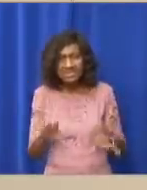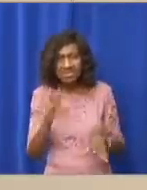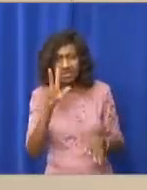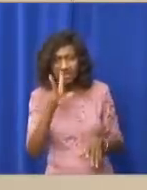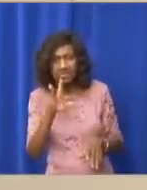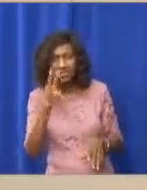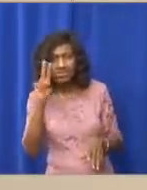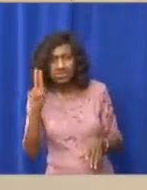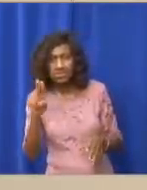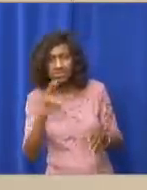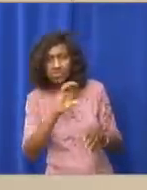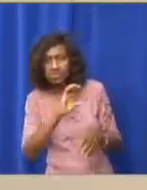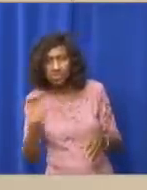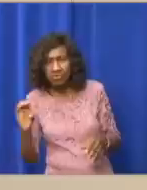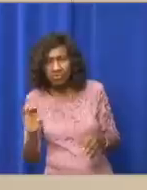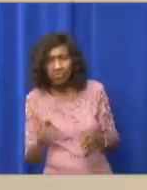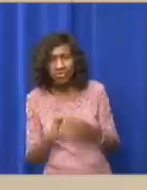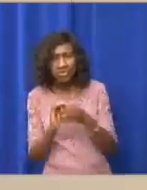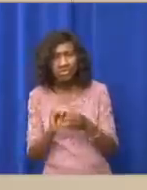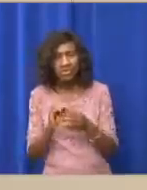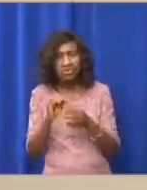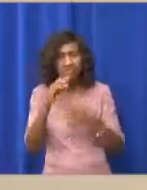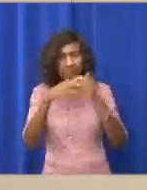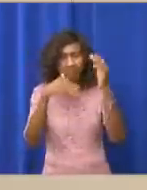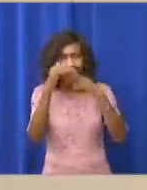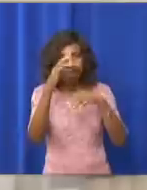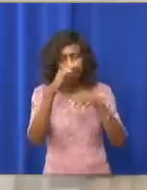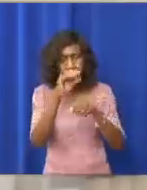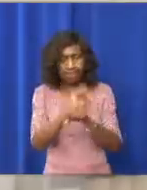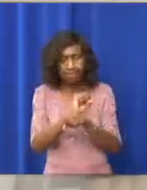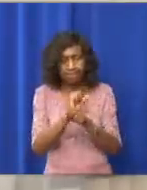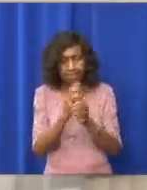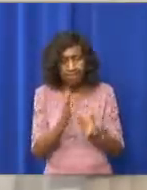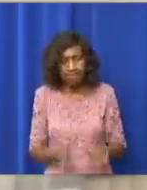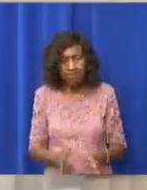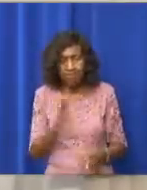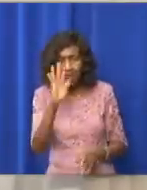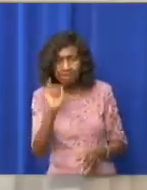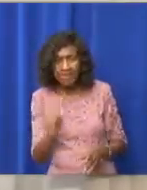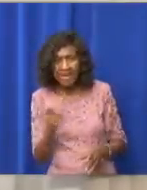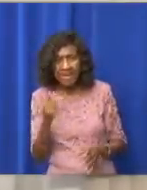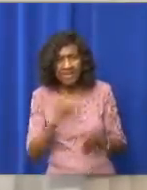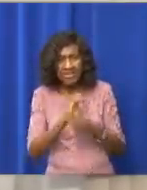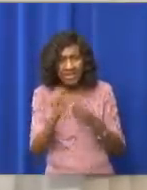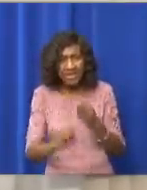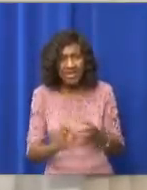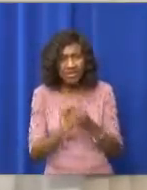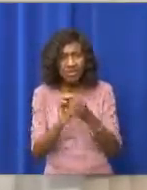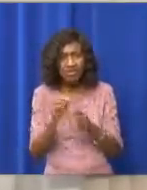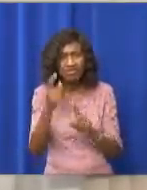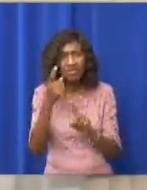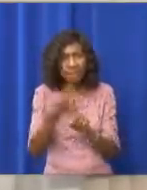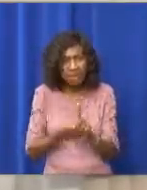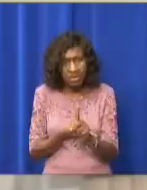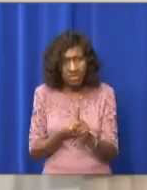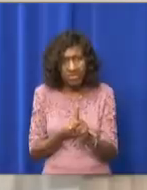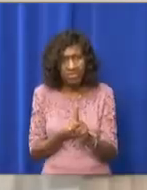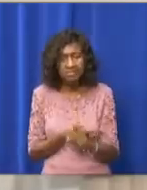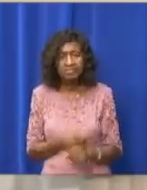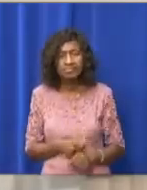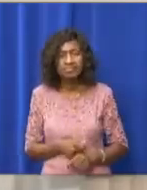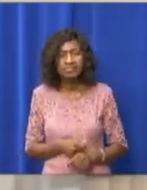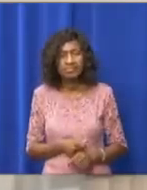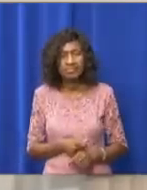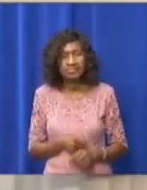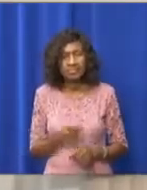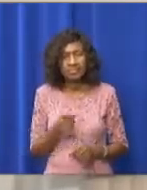we get to the end of the month. Okay, thank you. Still on the clarifications. Now, you talked about